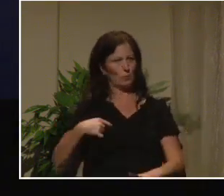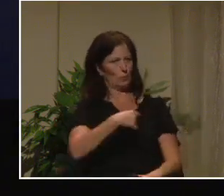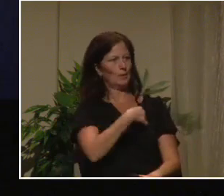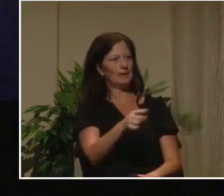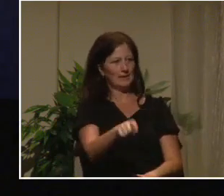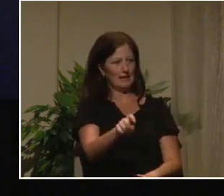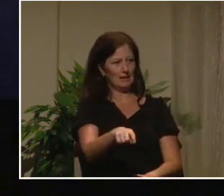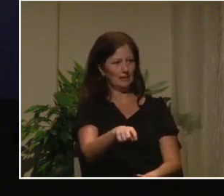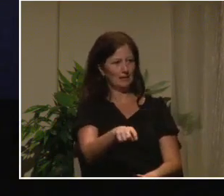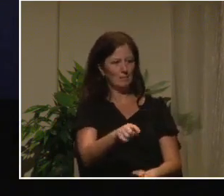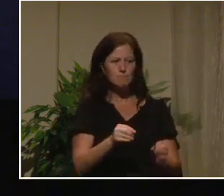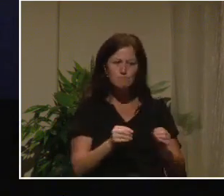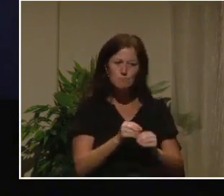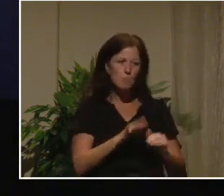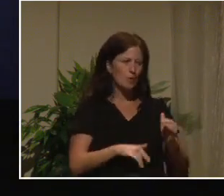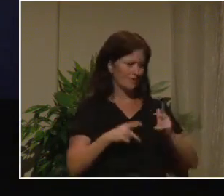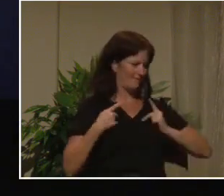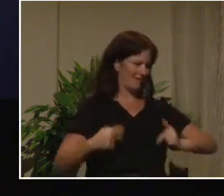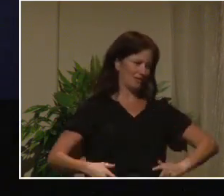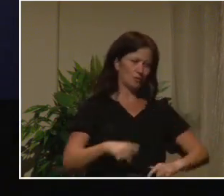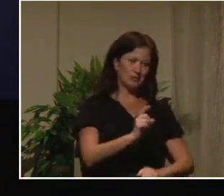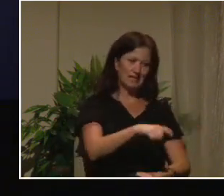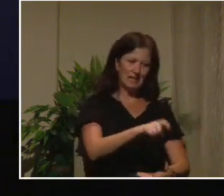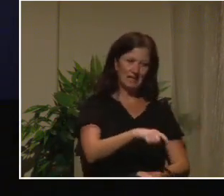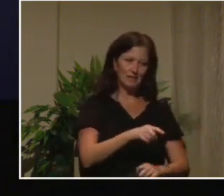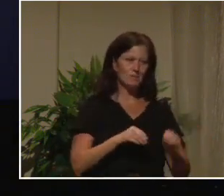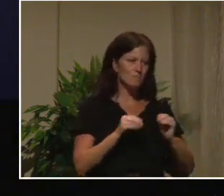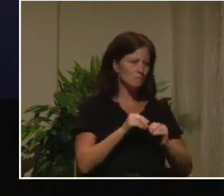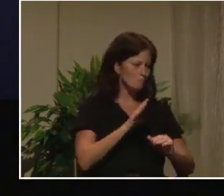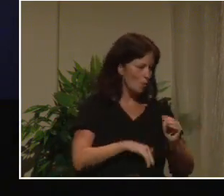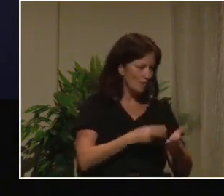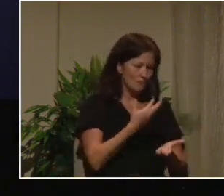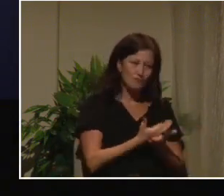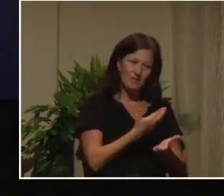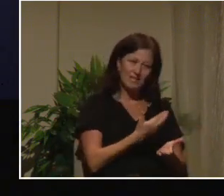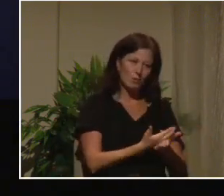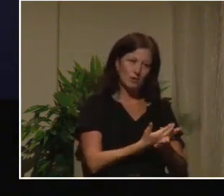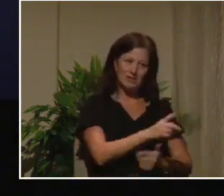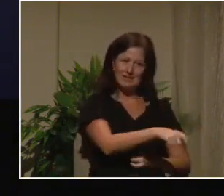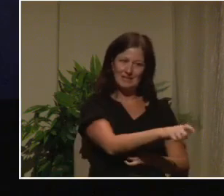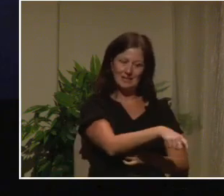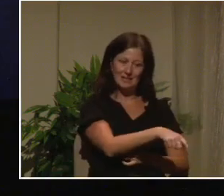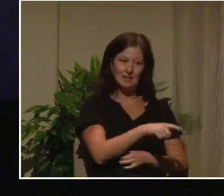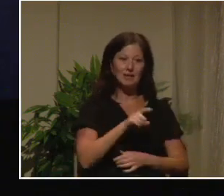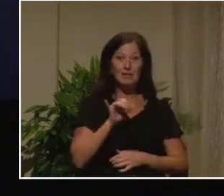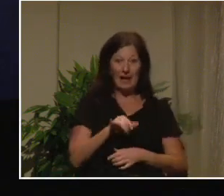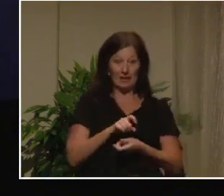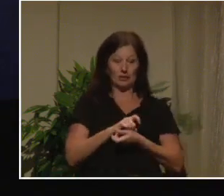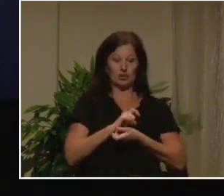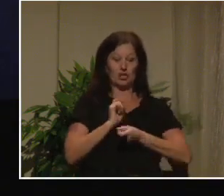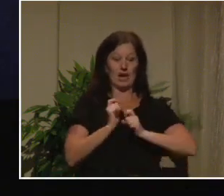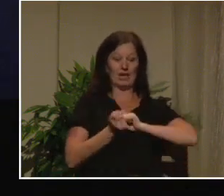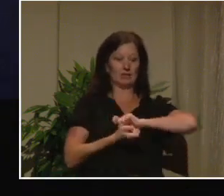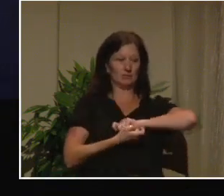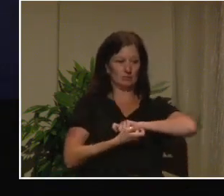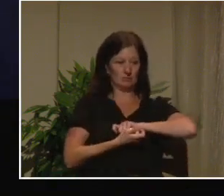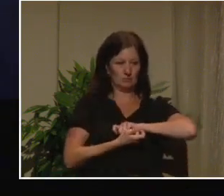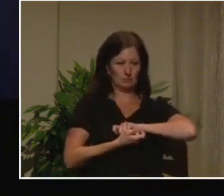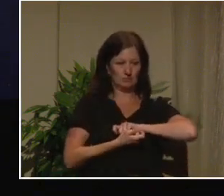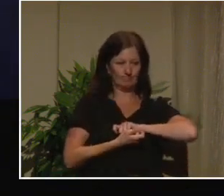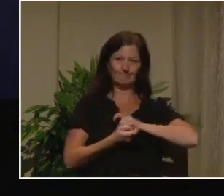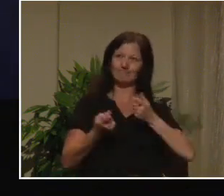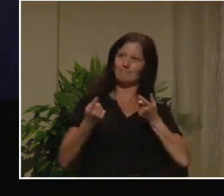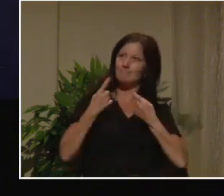our physical needs, our resource needs, is the change that happens when we understand who God